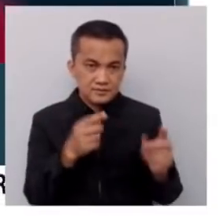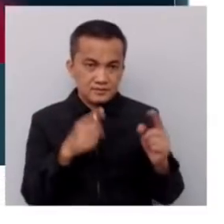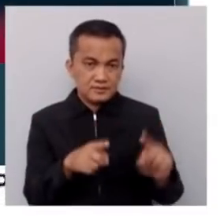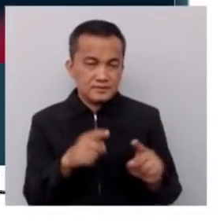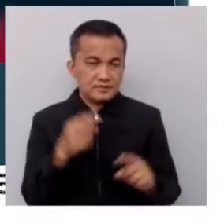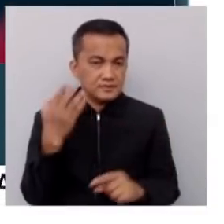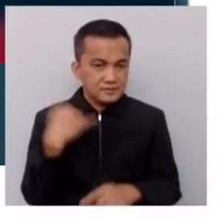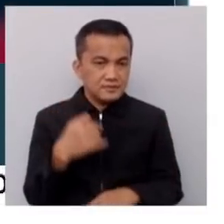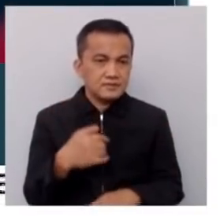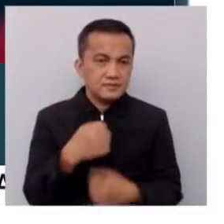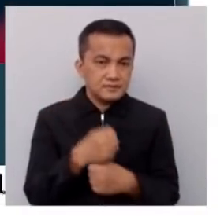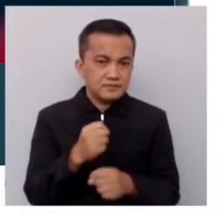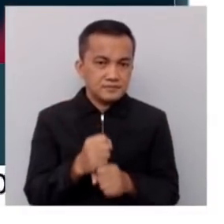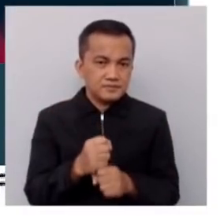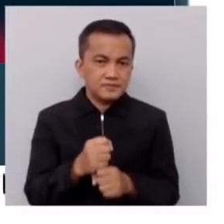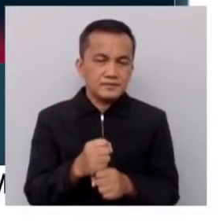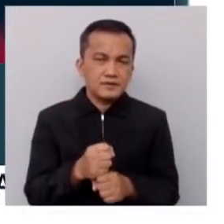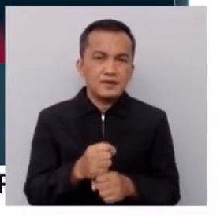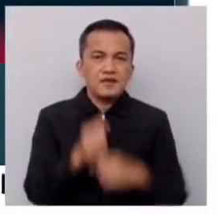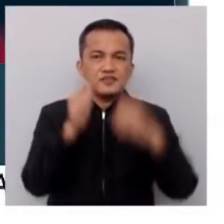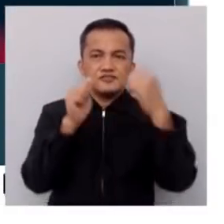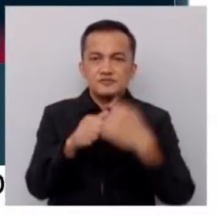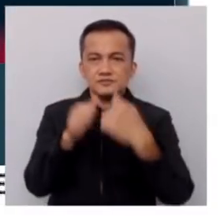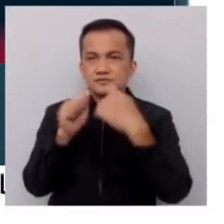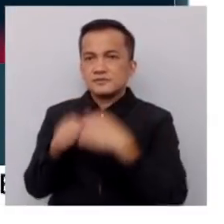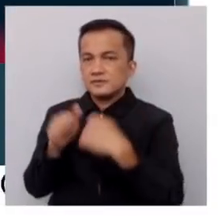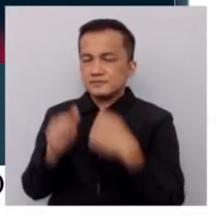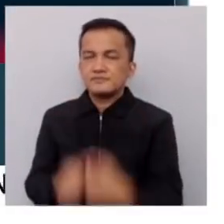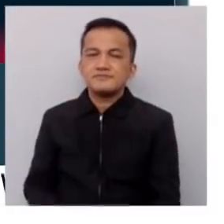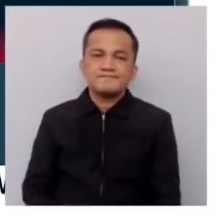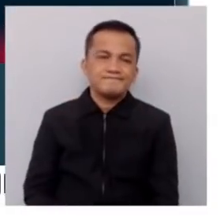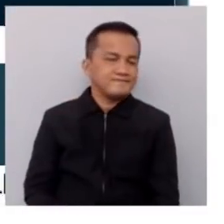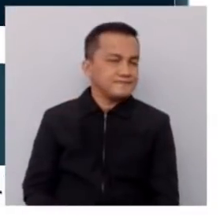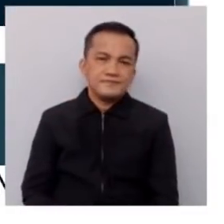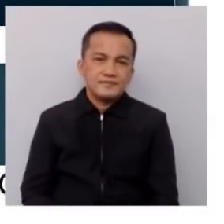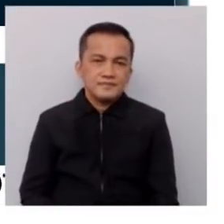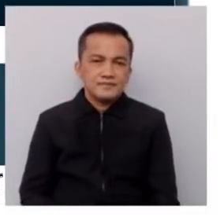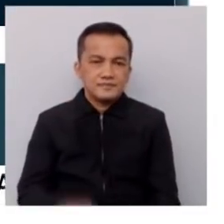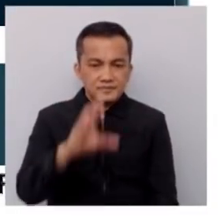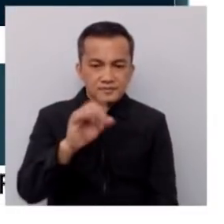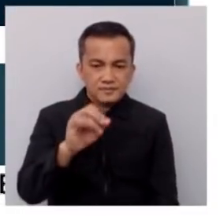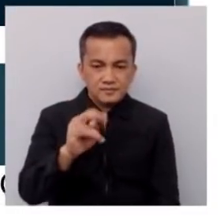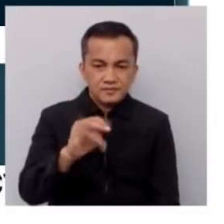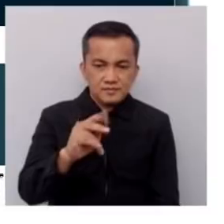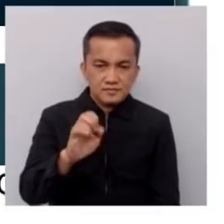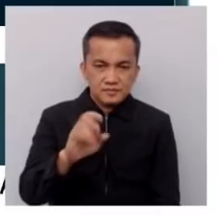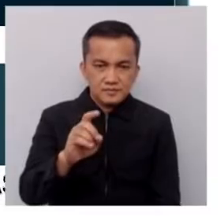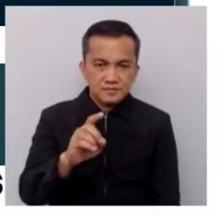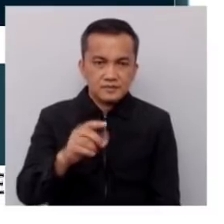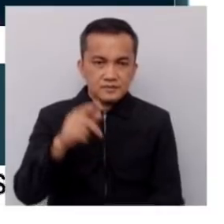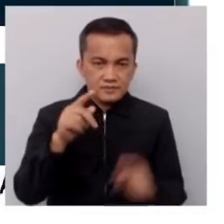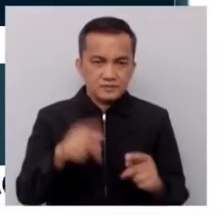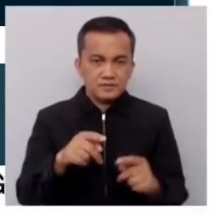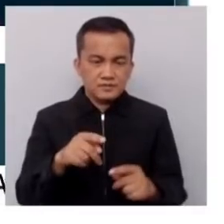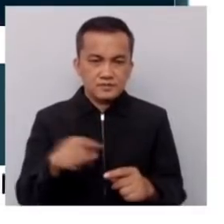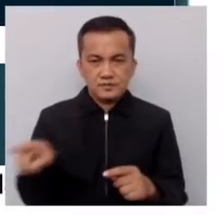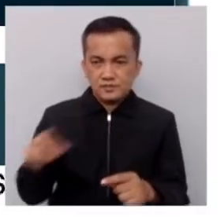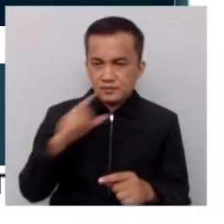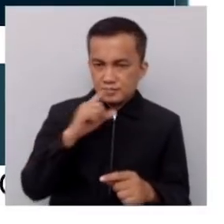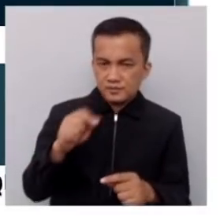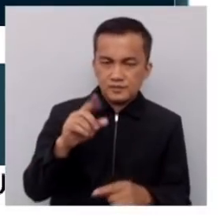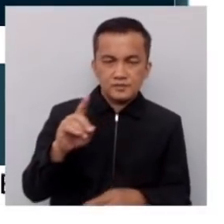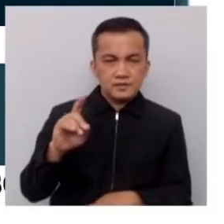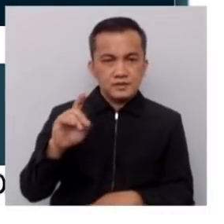past. You know, they made a lot of deals when they asked convicted felons to testify against Senator Leila de Lima. In fact, one